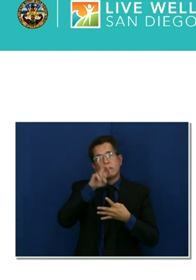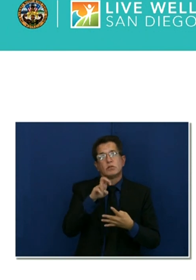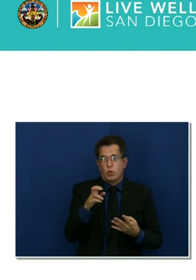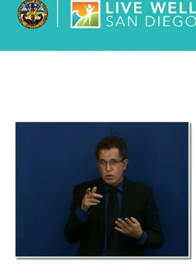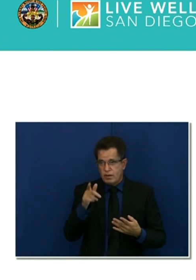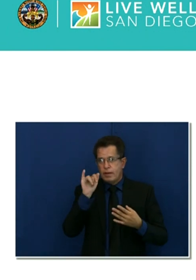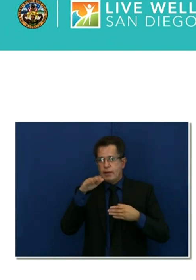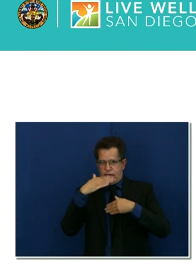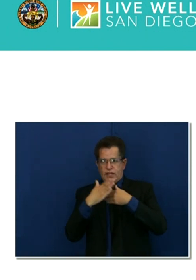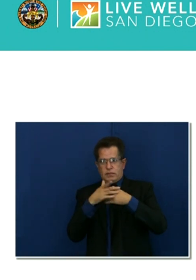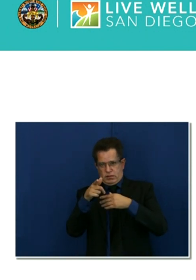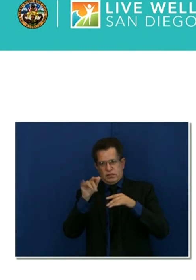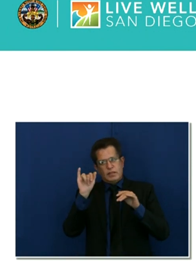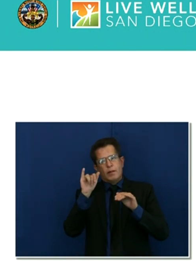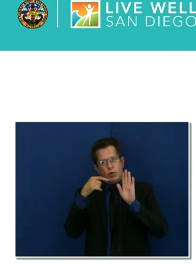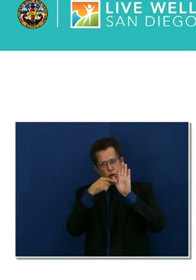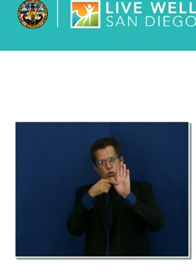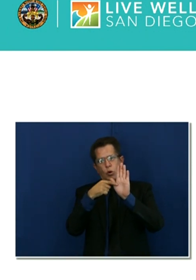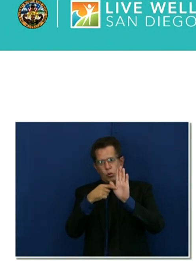the full